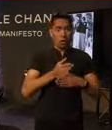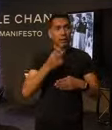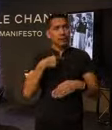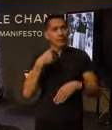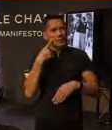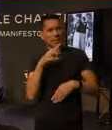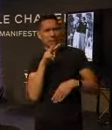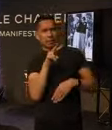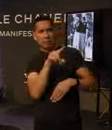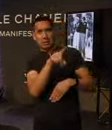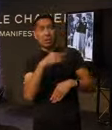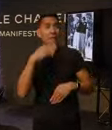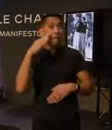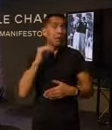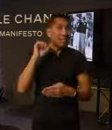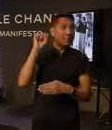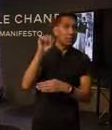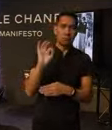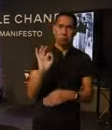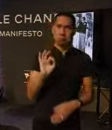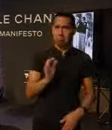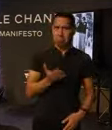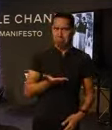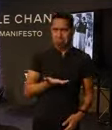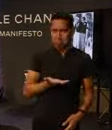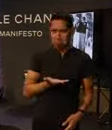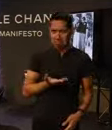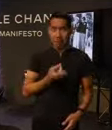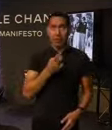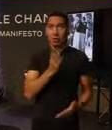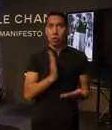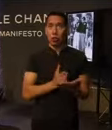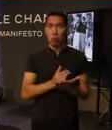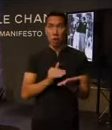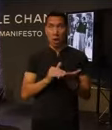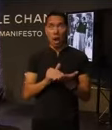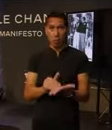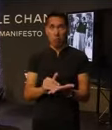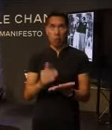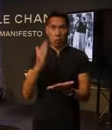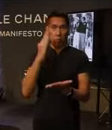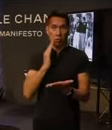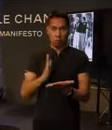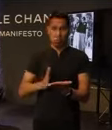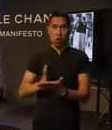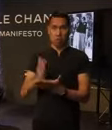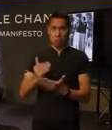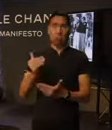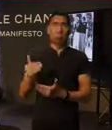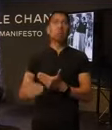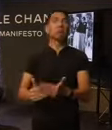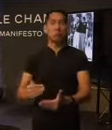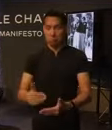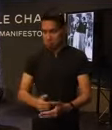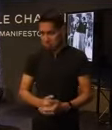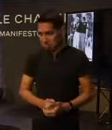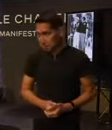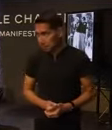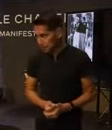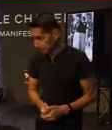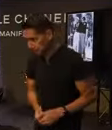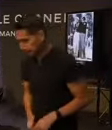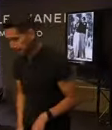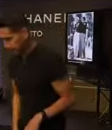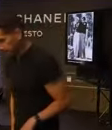express herself as a feminist, she really helped the movement along. I think just looking at